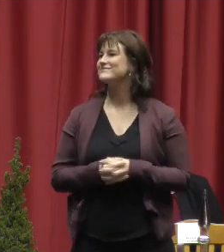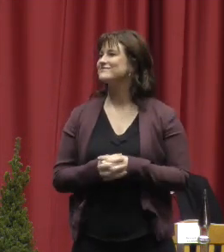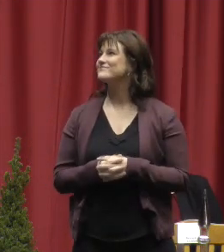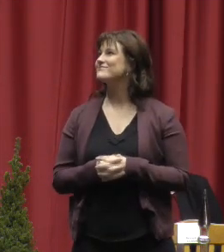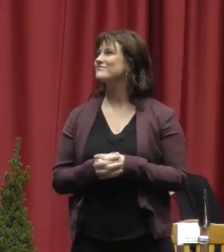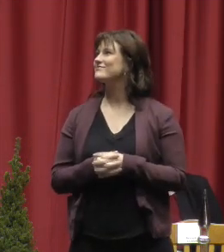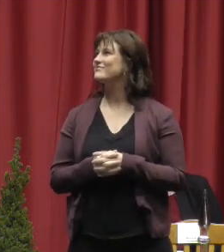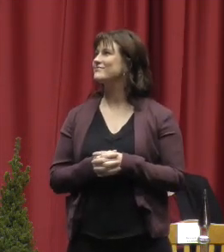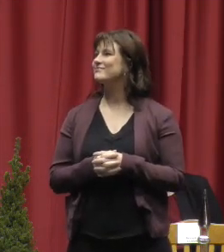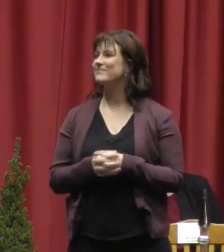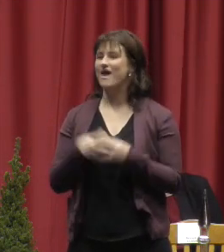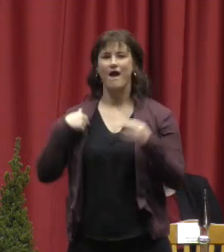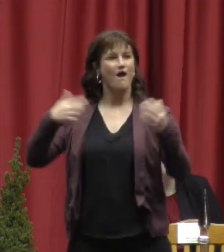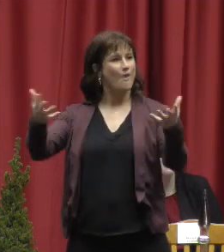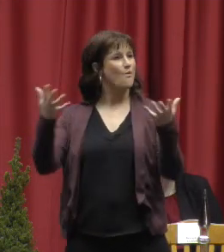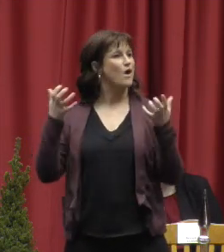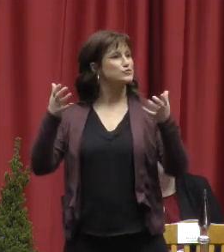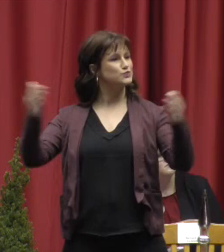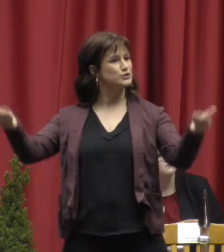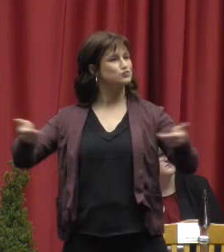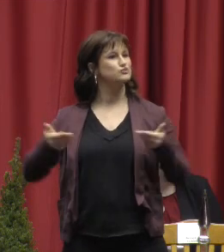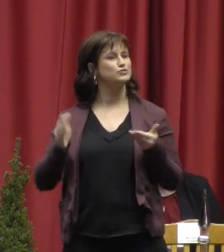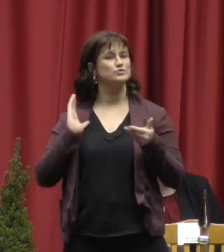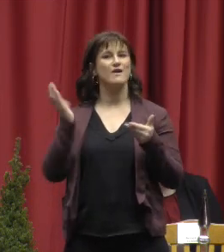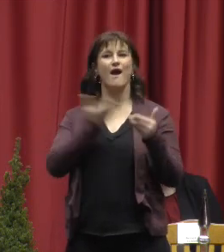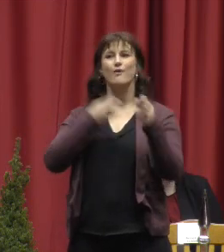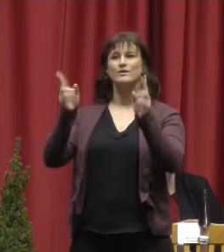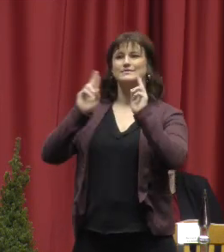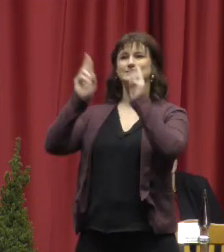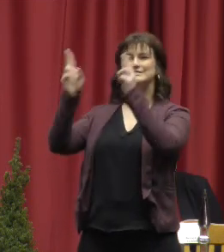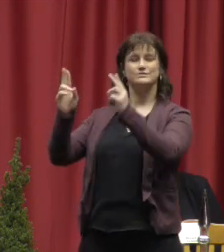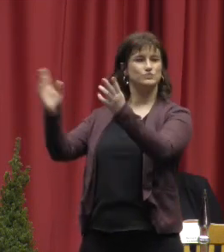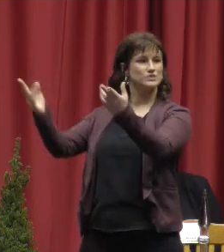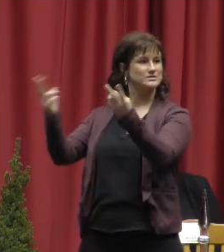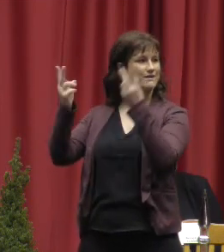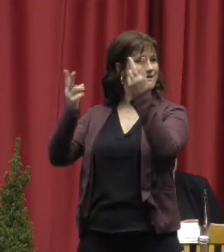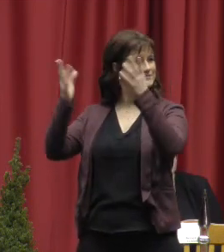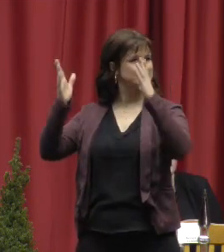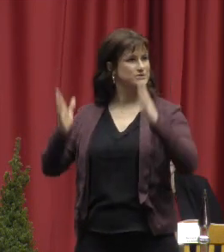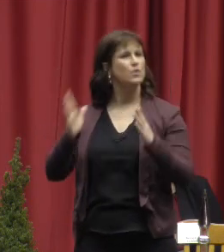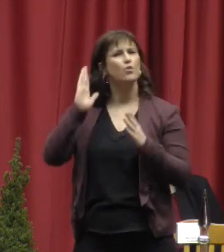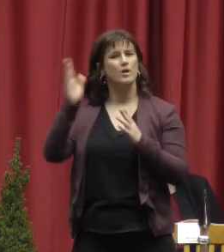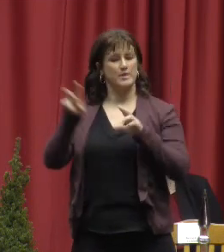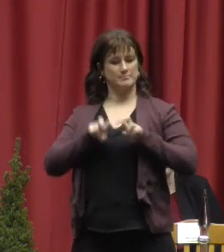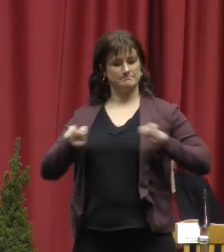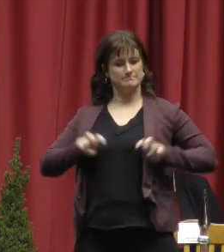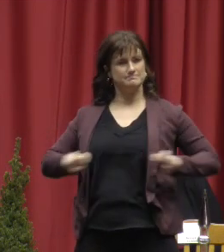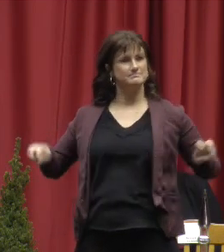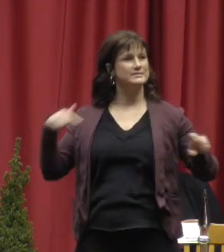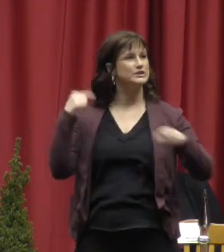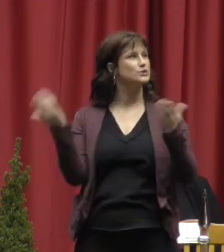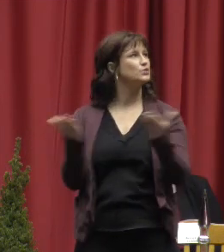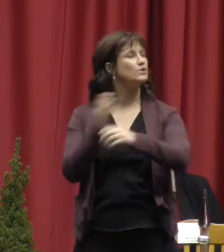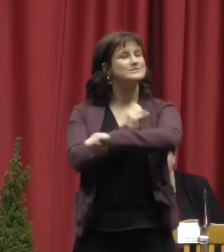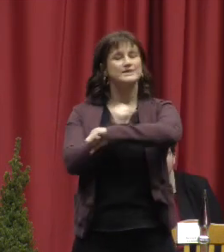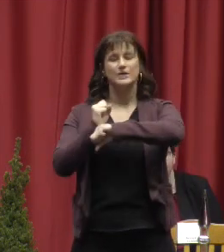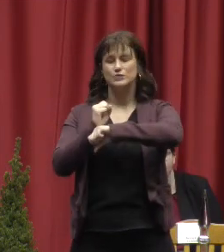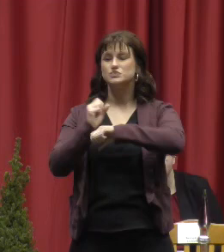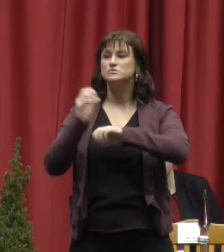Allow me to introduce our distinguished guests who will be seated on stage. Please hold